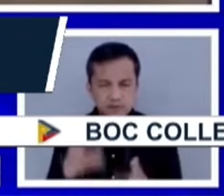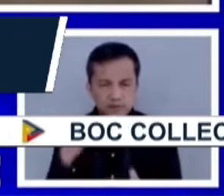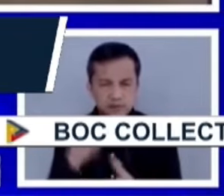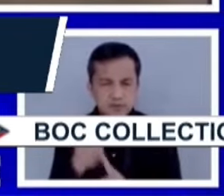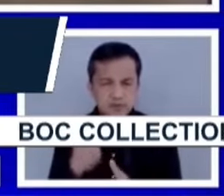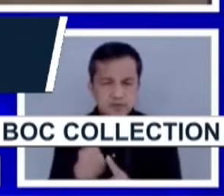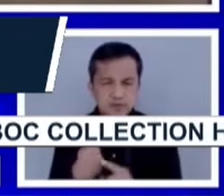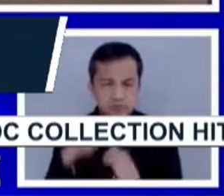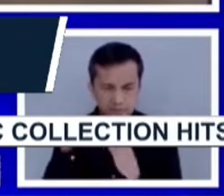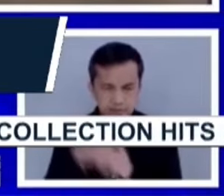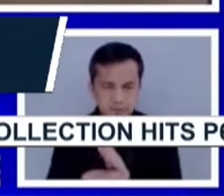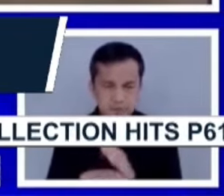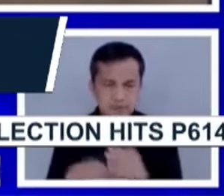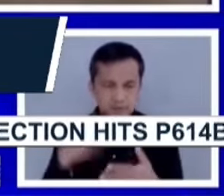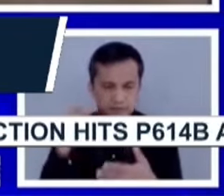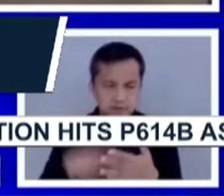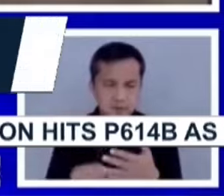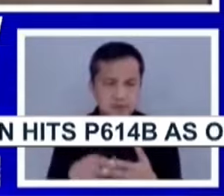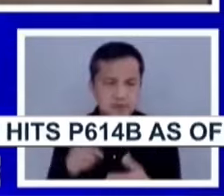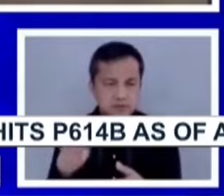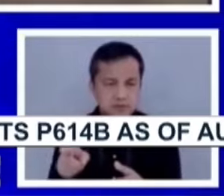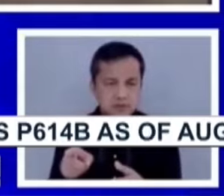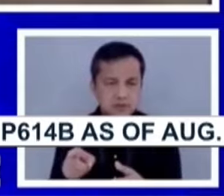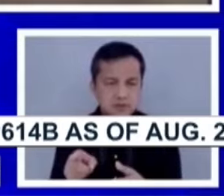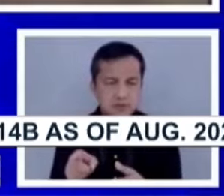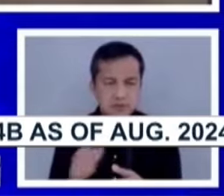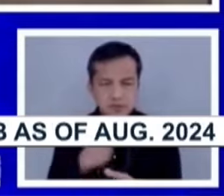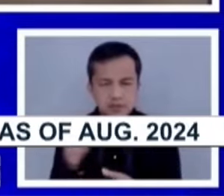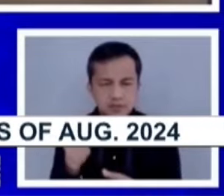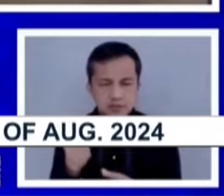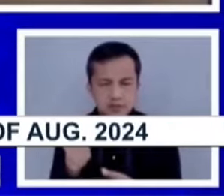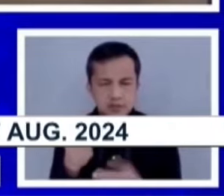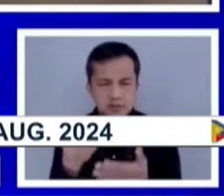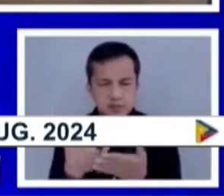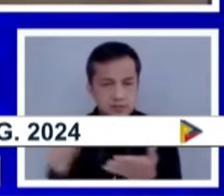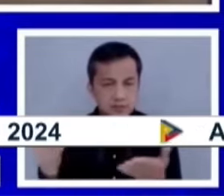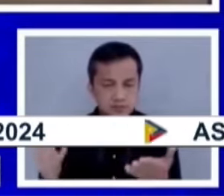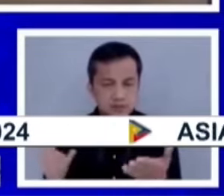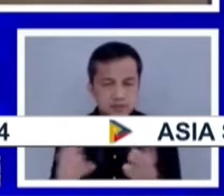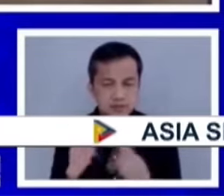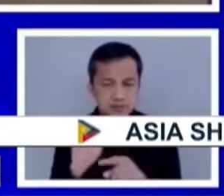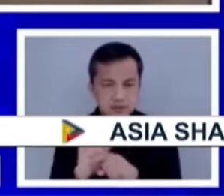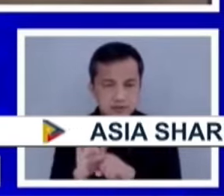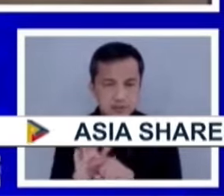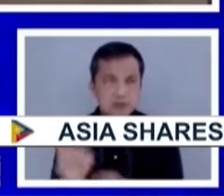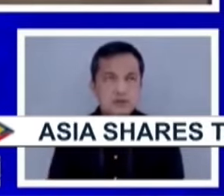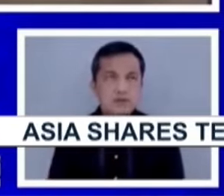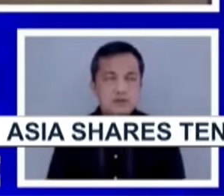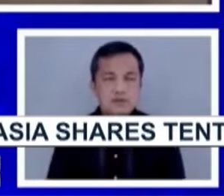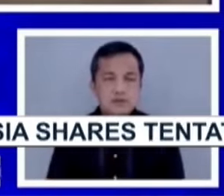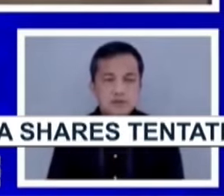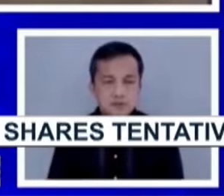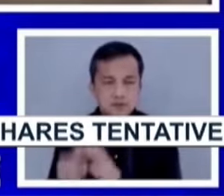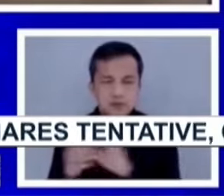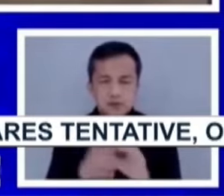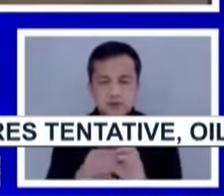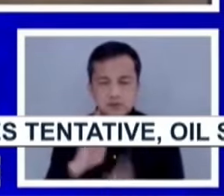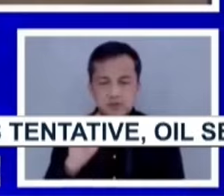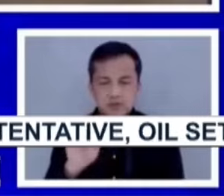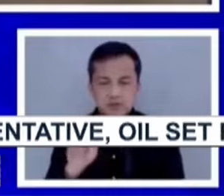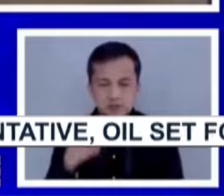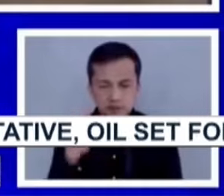impact ng pagbaba talaga ng presyo dun sa mga other items, lalo na negative sila relative to the base